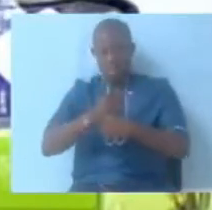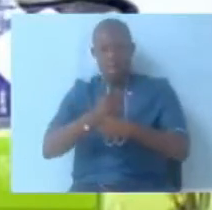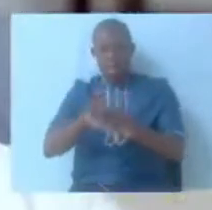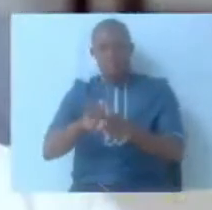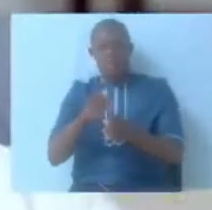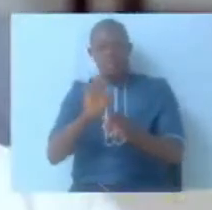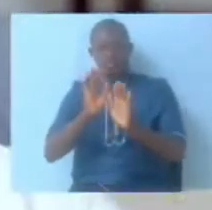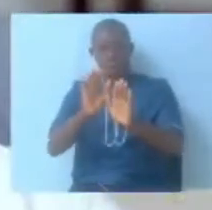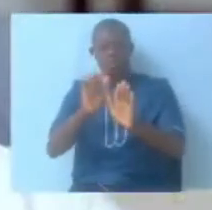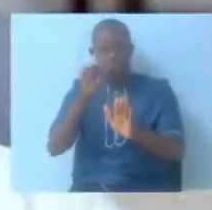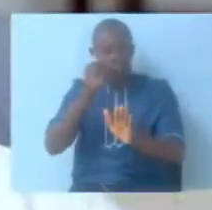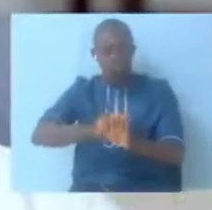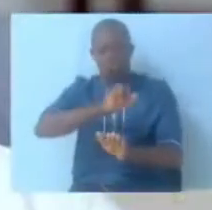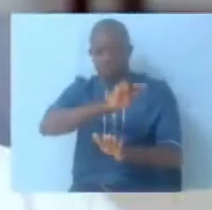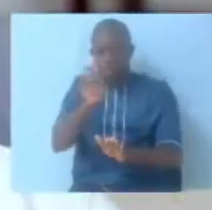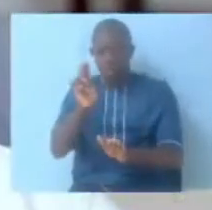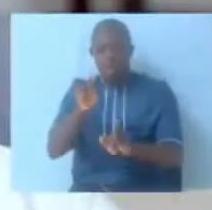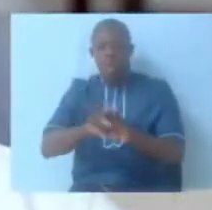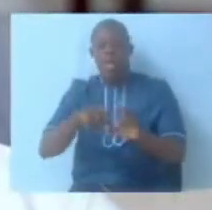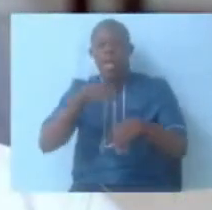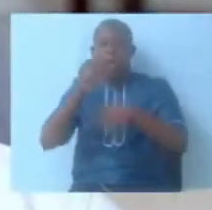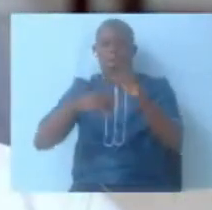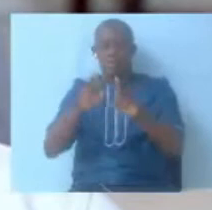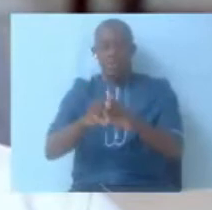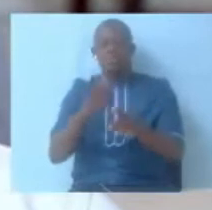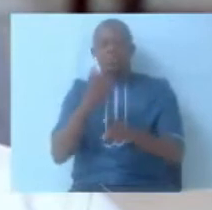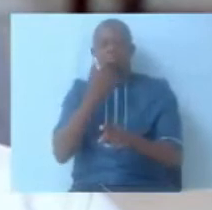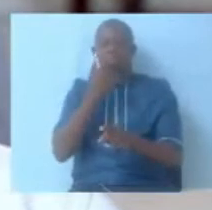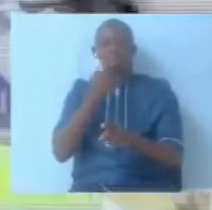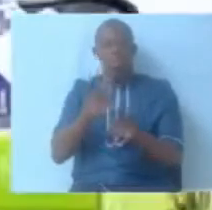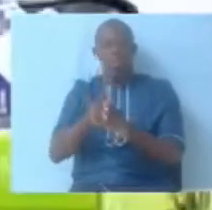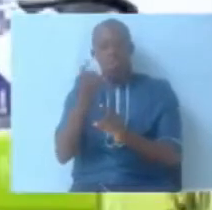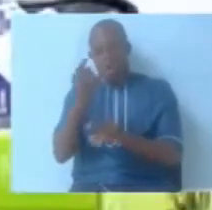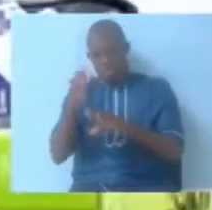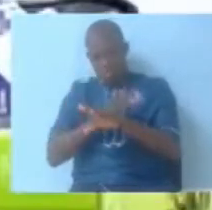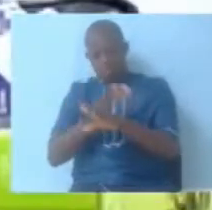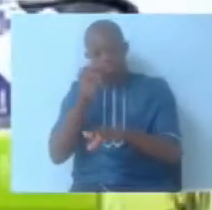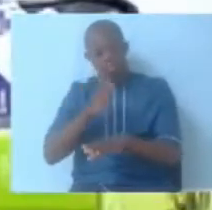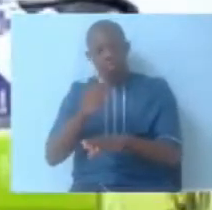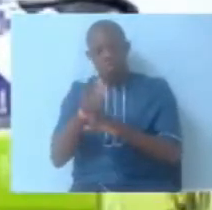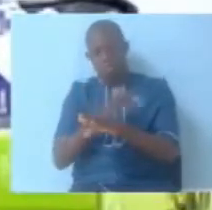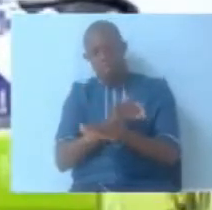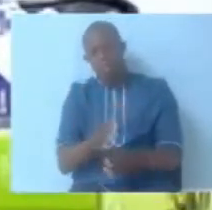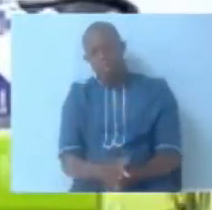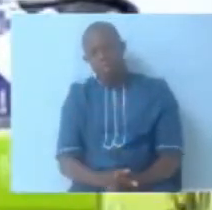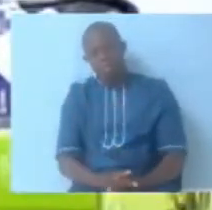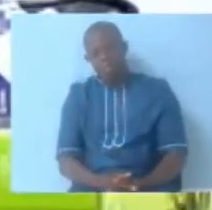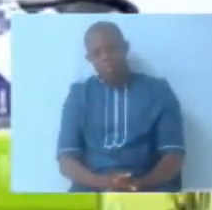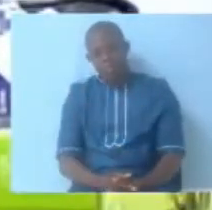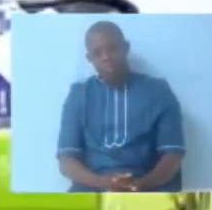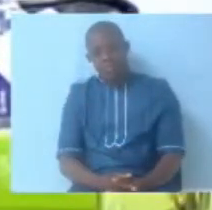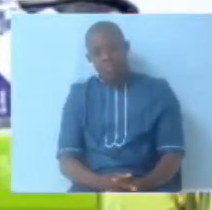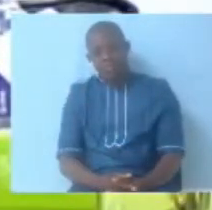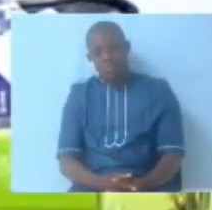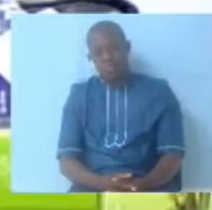filo ketaje decree follow nyin wala mi bankola sambaran sarti bukuba nyin ne fangola kolu follow falling we ka